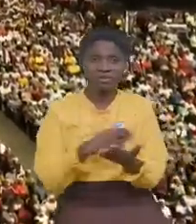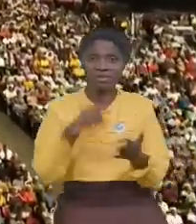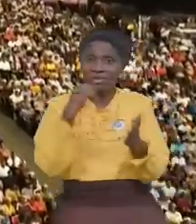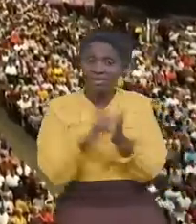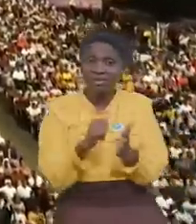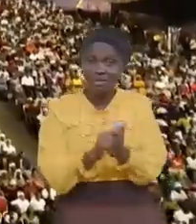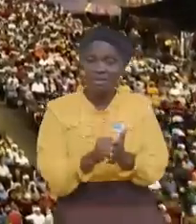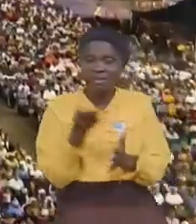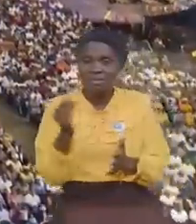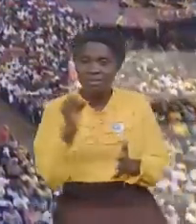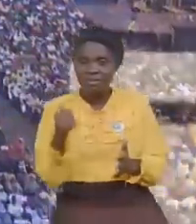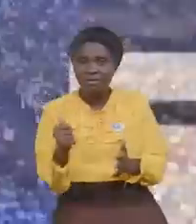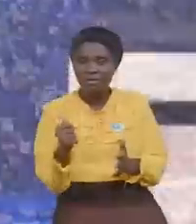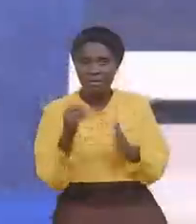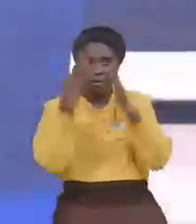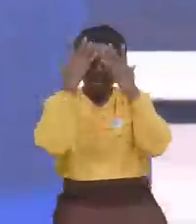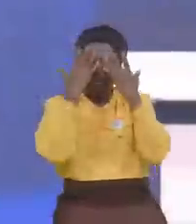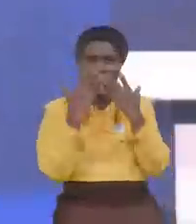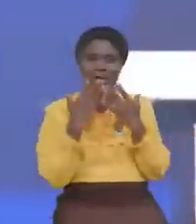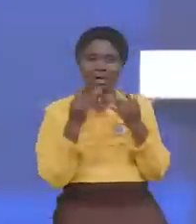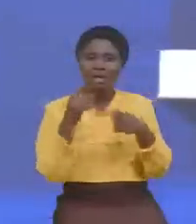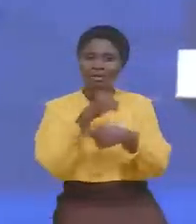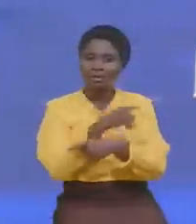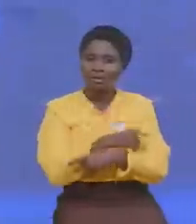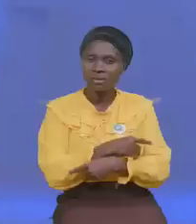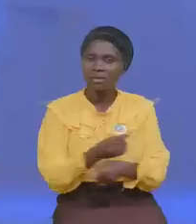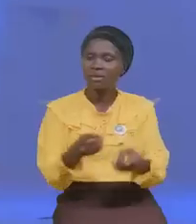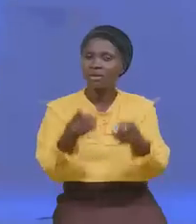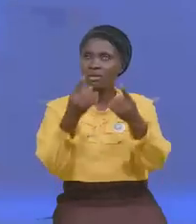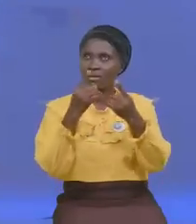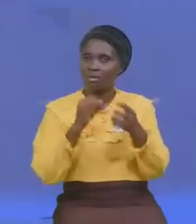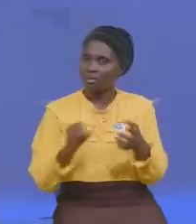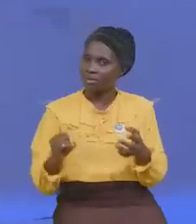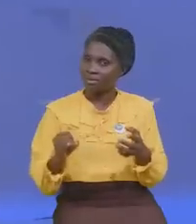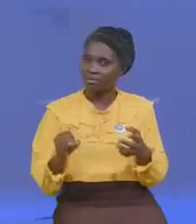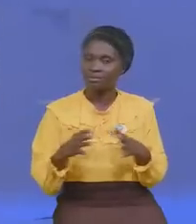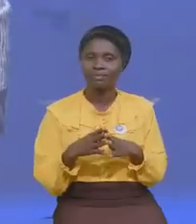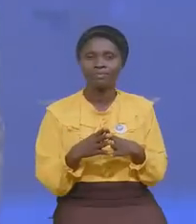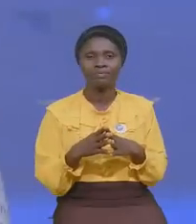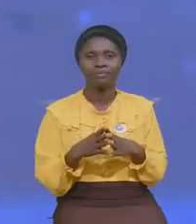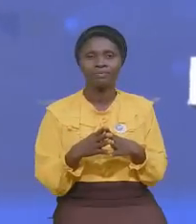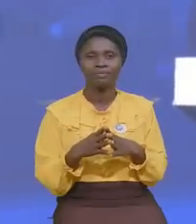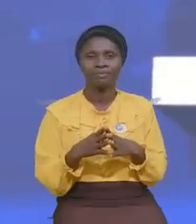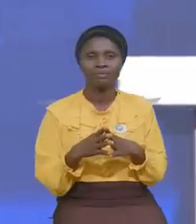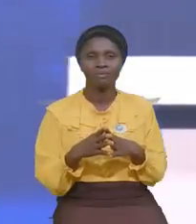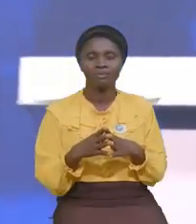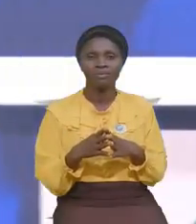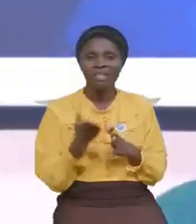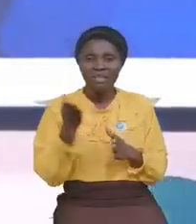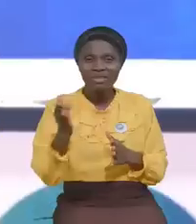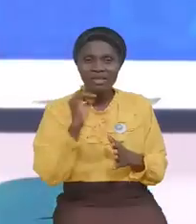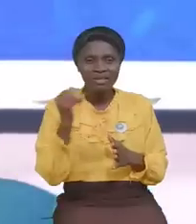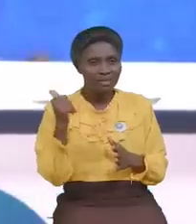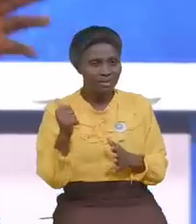coming. A sad day coming. There is a